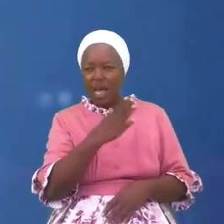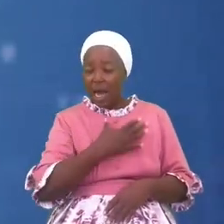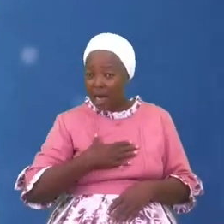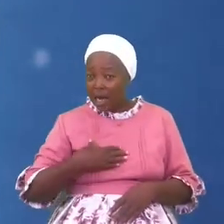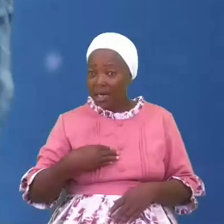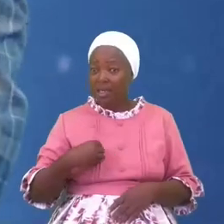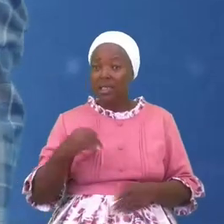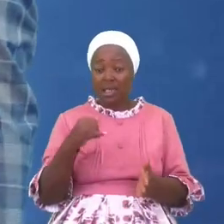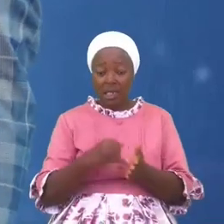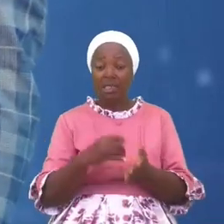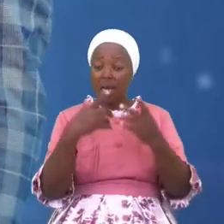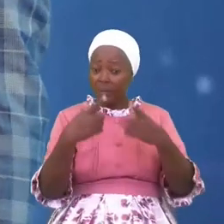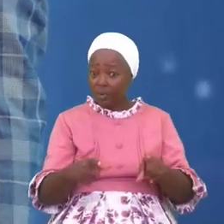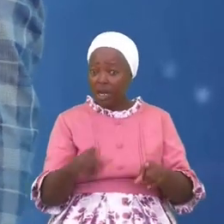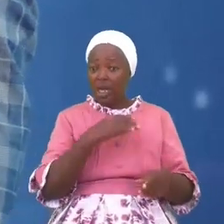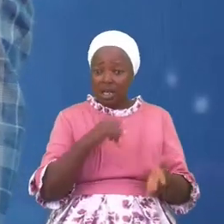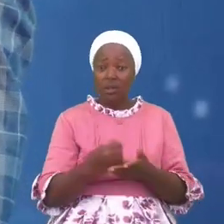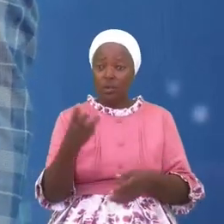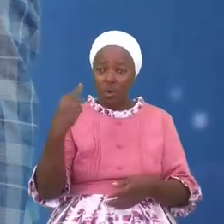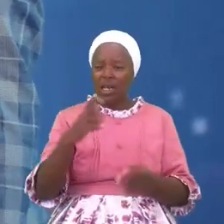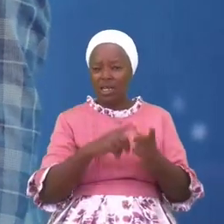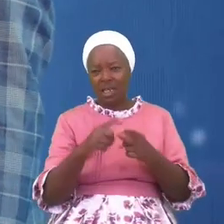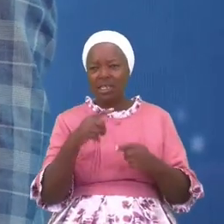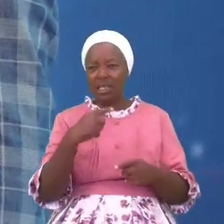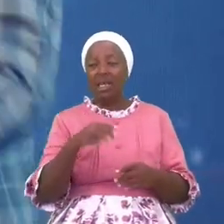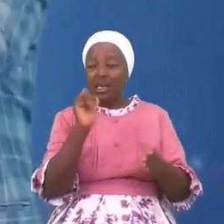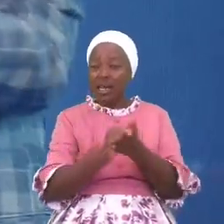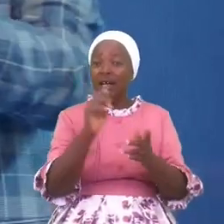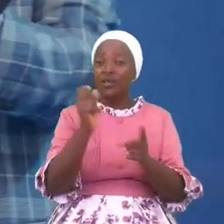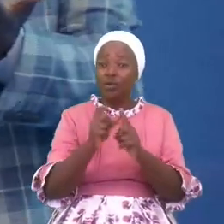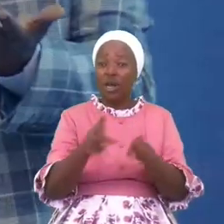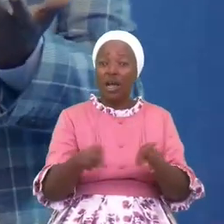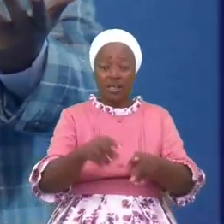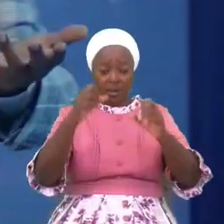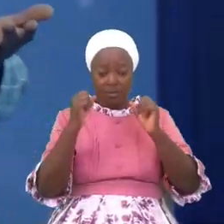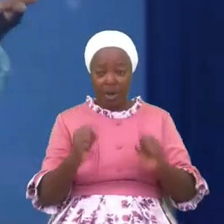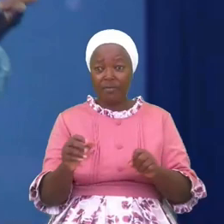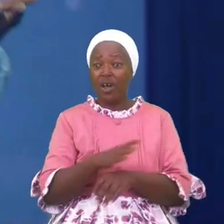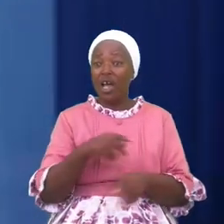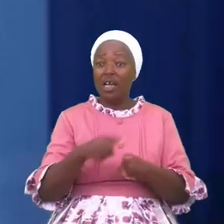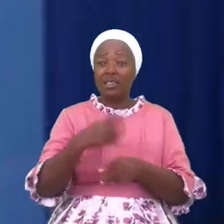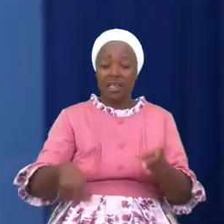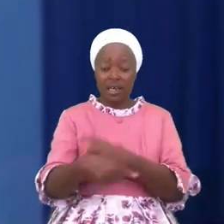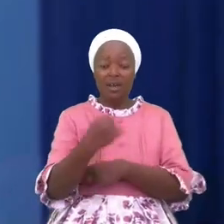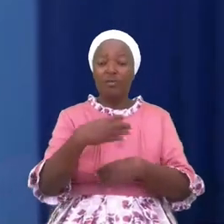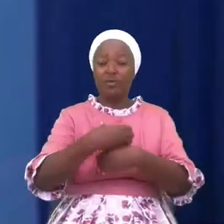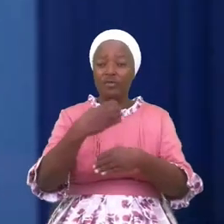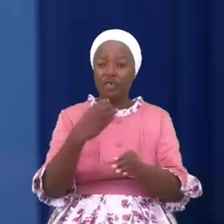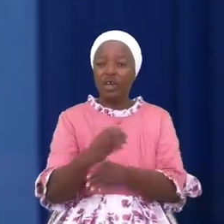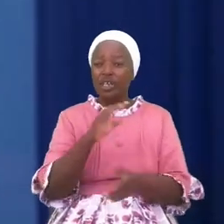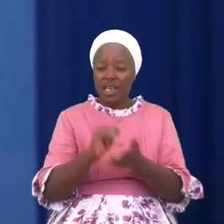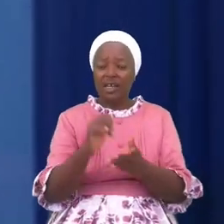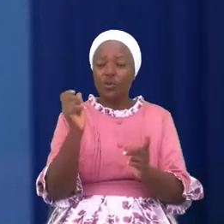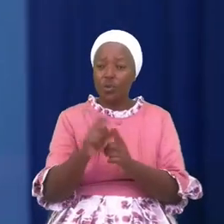that word as powerful as the day of creation, that word as mighty as when